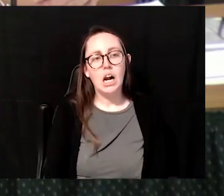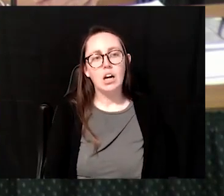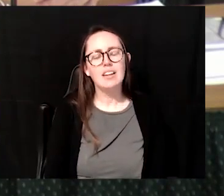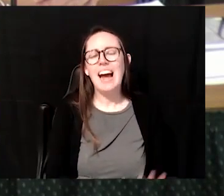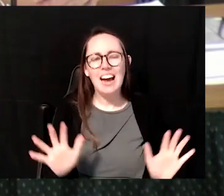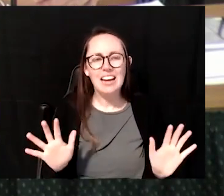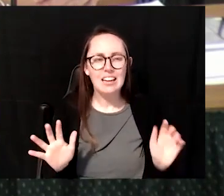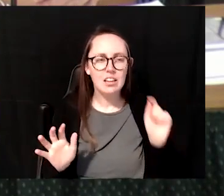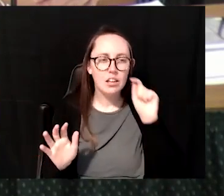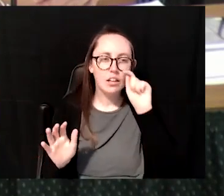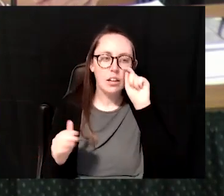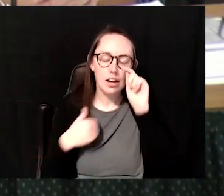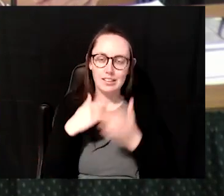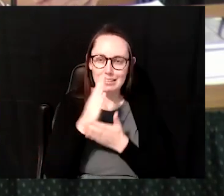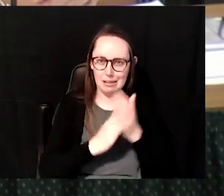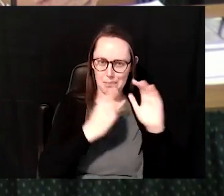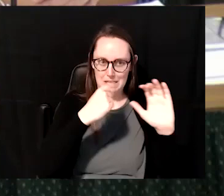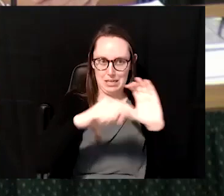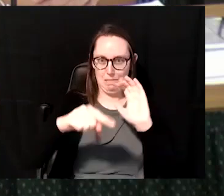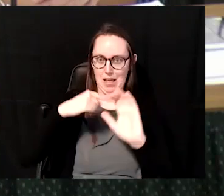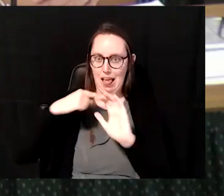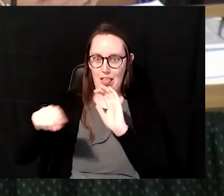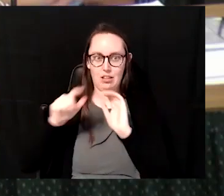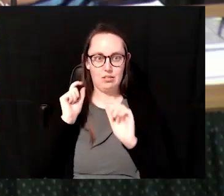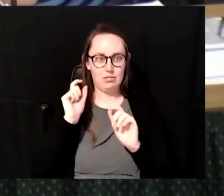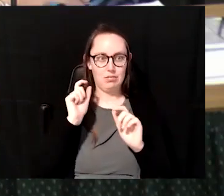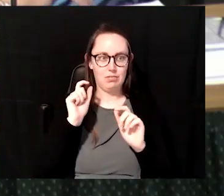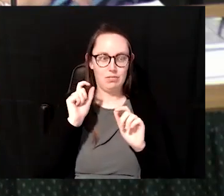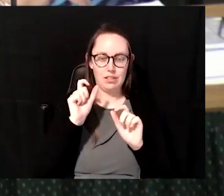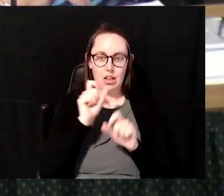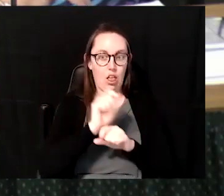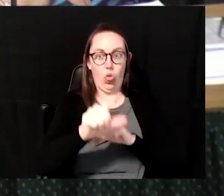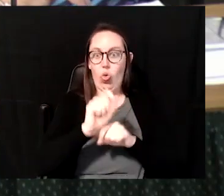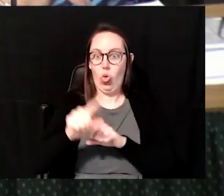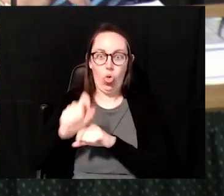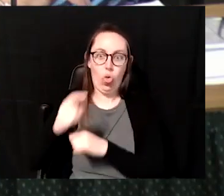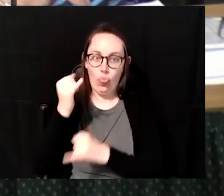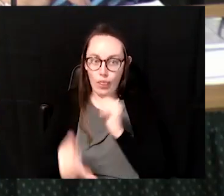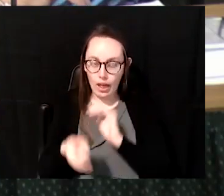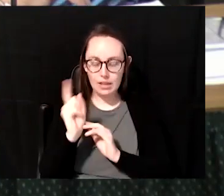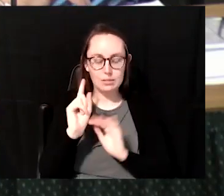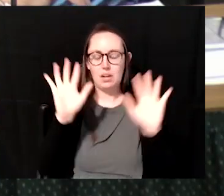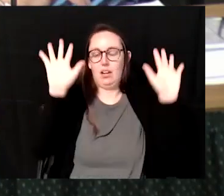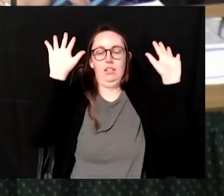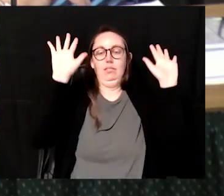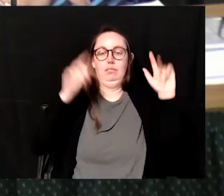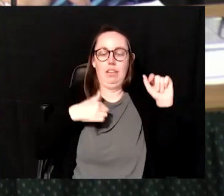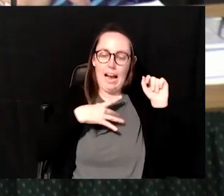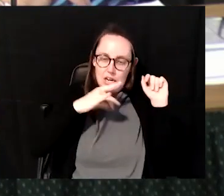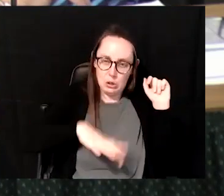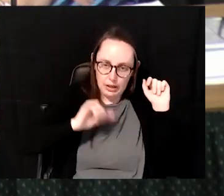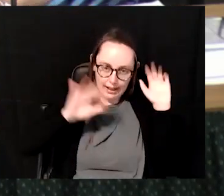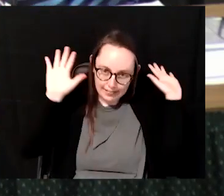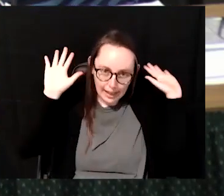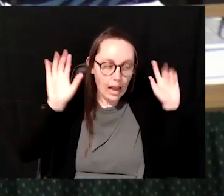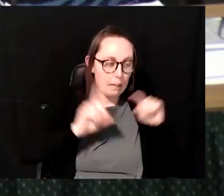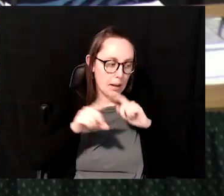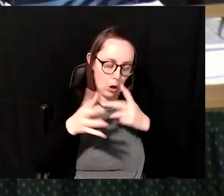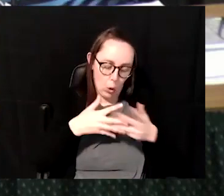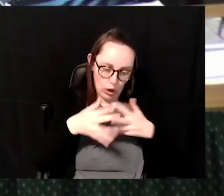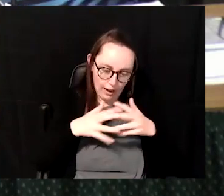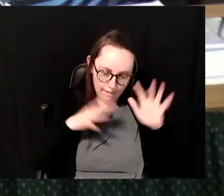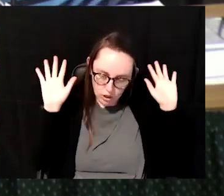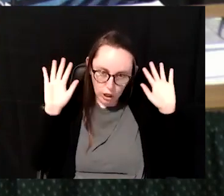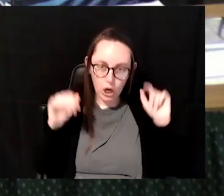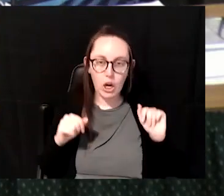and there were some emails flying around and at the last minute which drives me crazy but whatever um some of the ideas I'm pretty